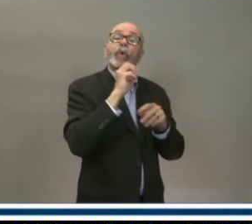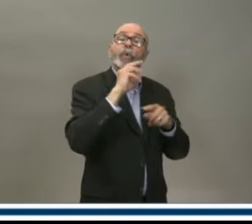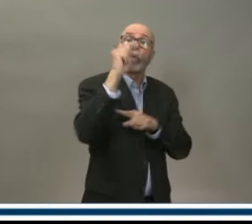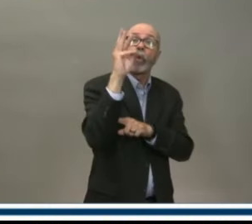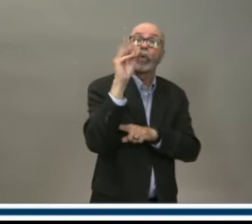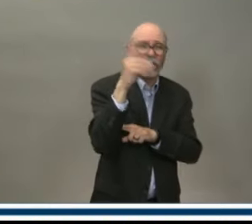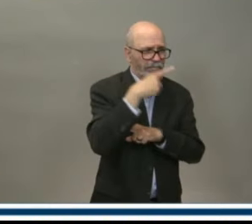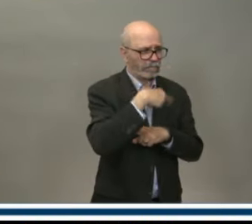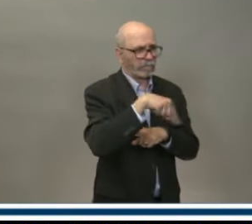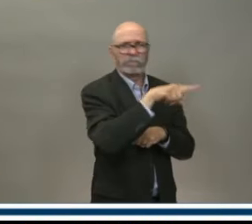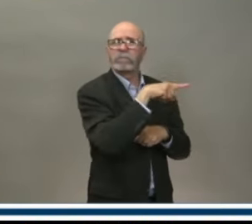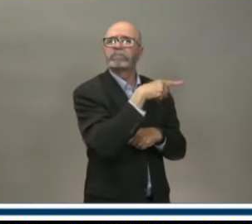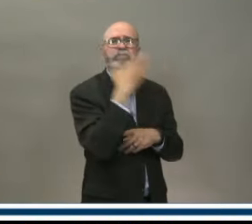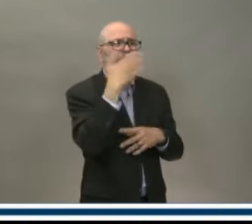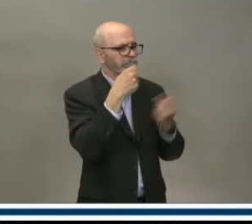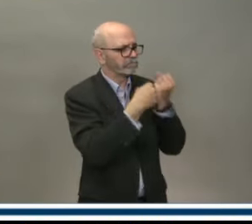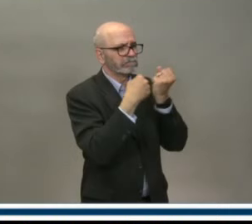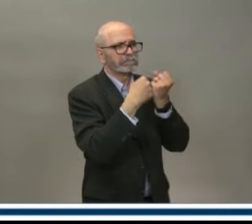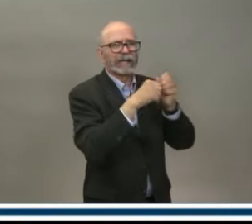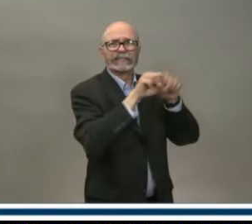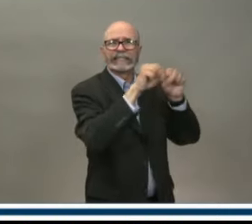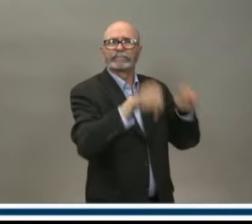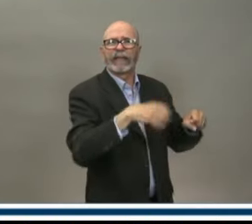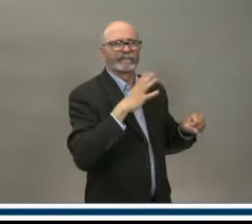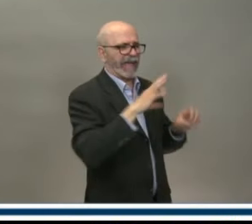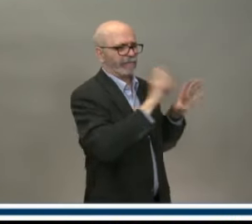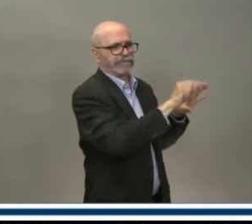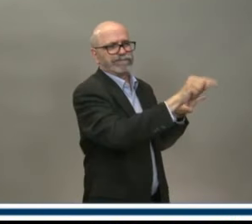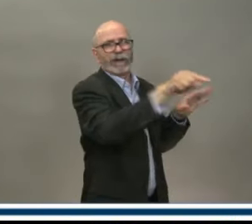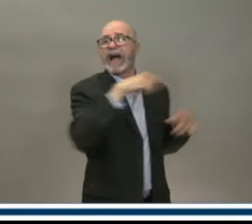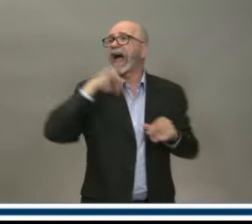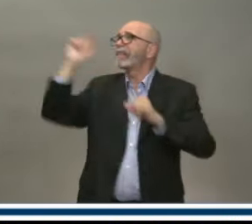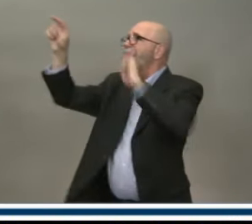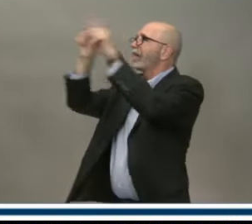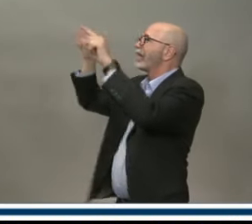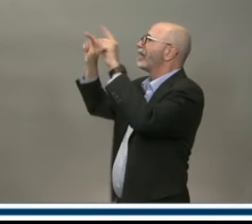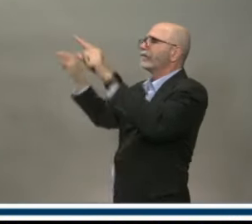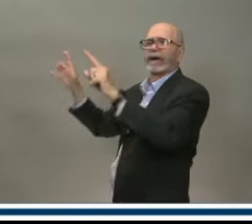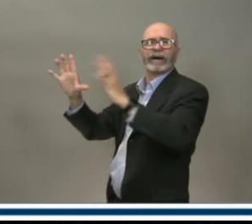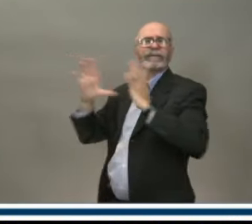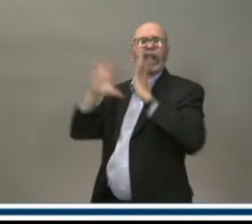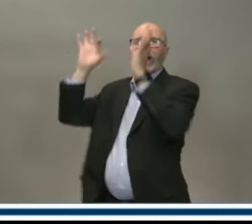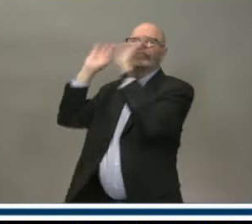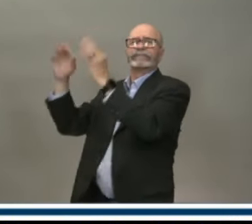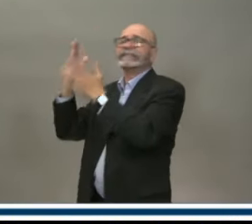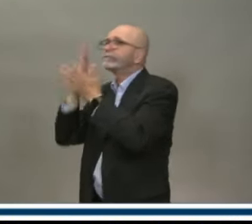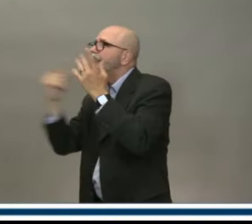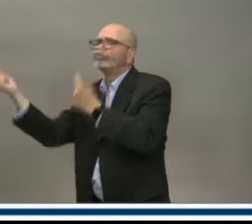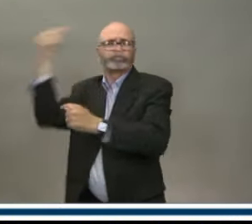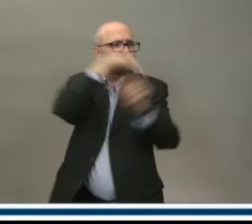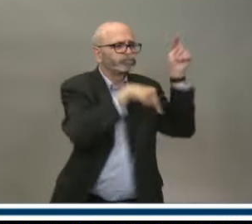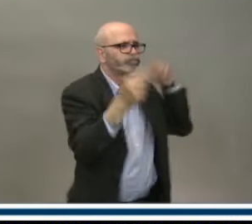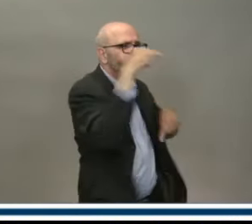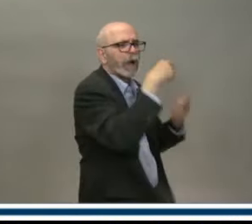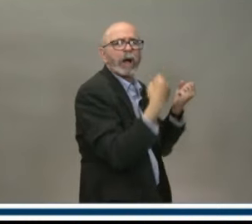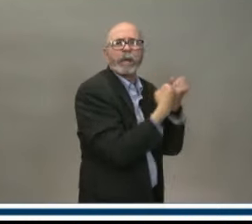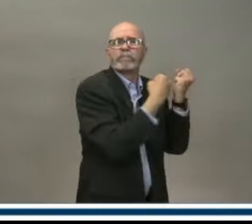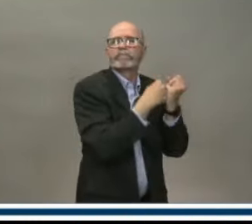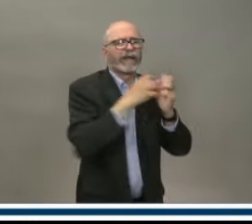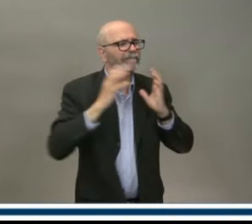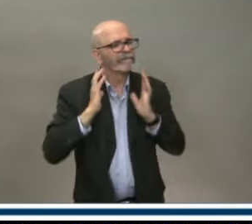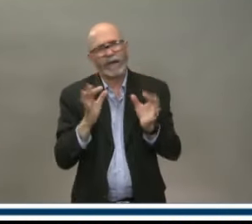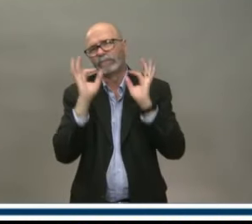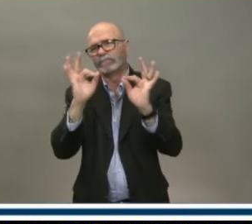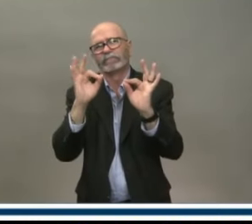now from a number of places, other partners in the long-term care sector, Nova Scotia Health Authority. We even